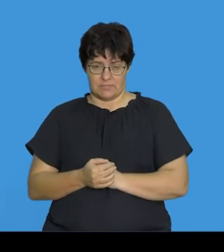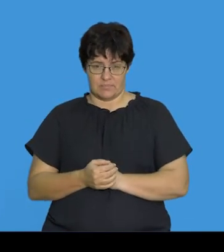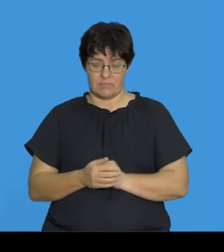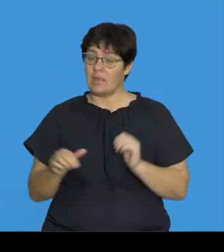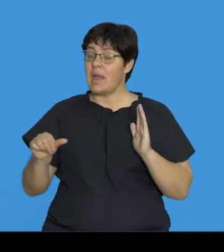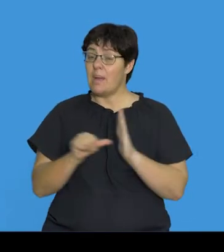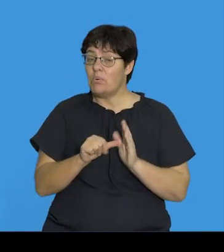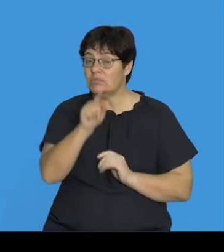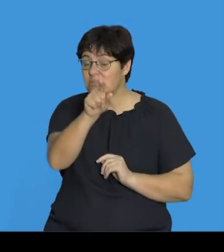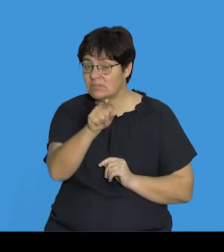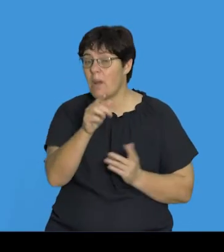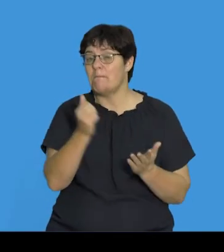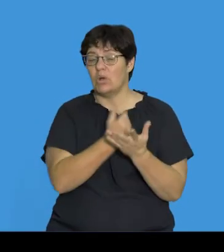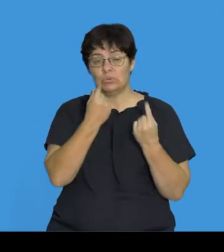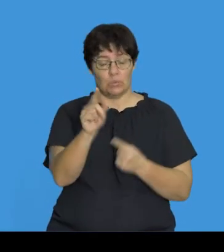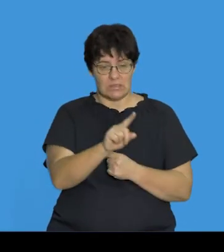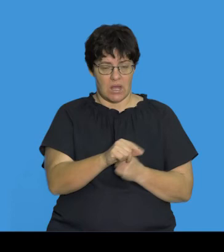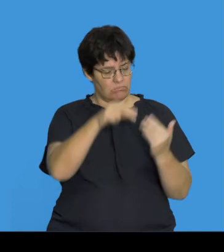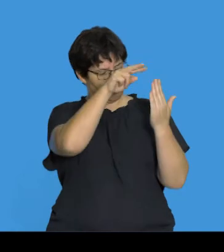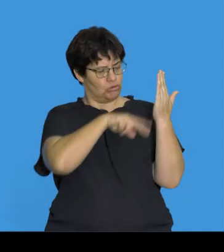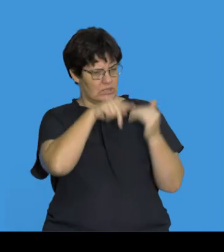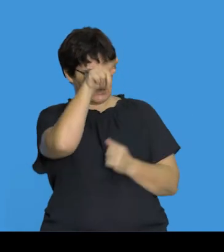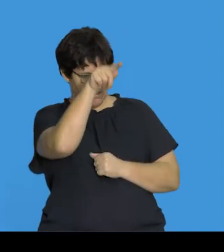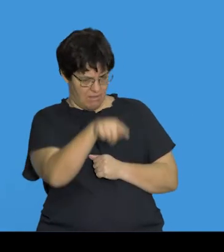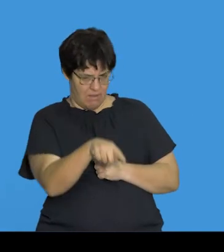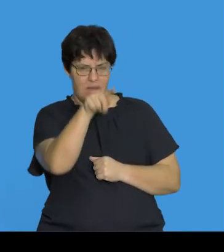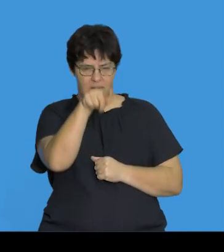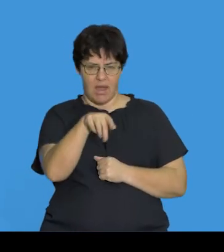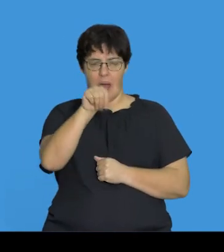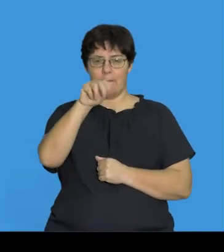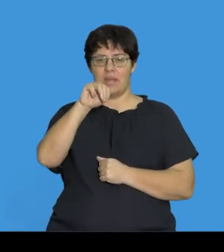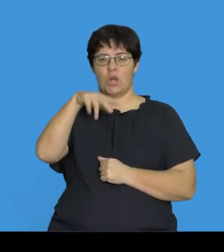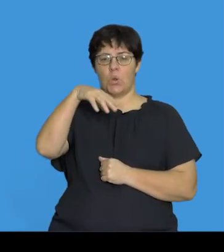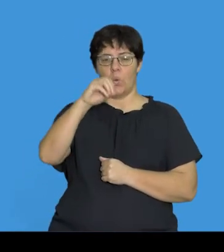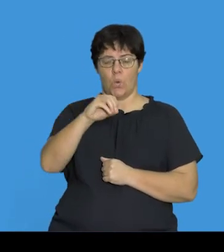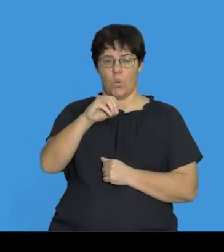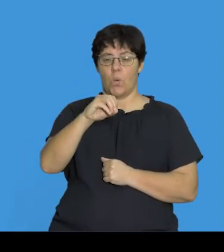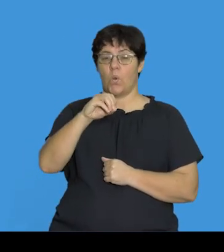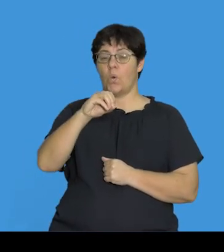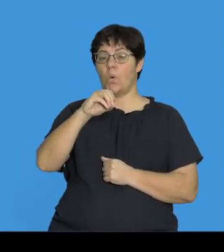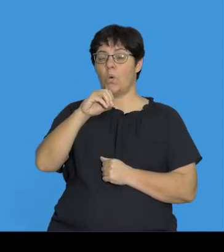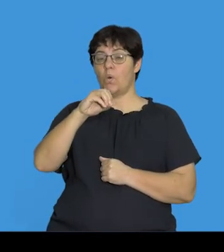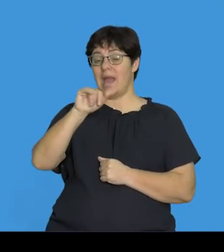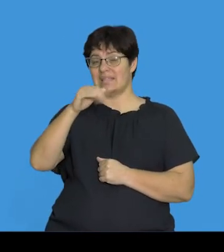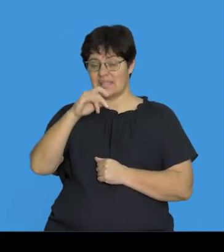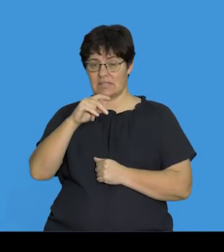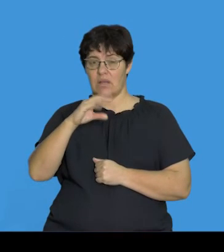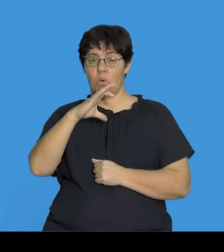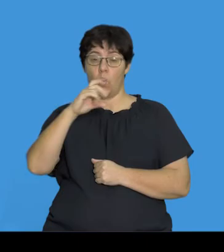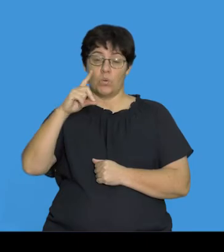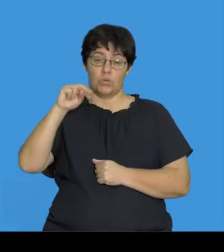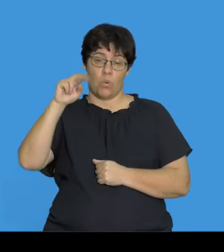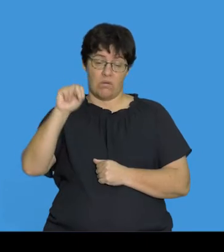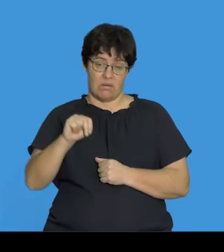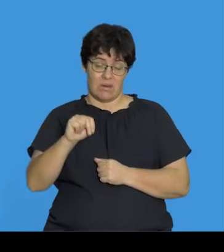is important for you to be able to do is be able to read the amino acid codon table. What do I mean by